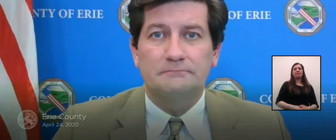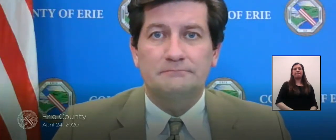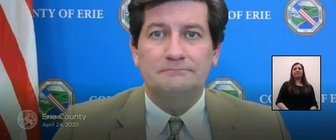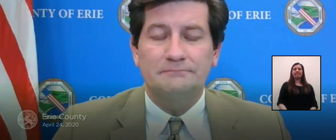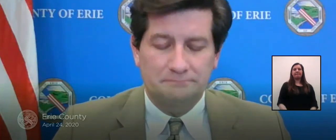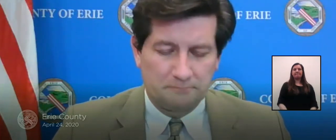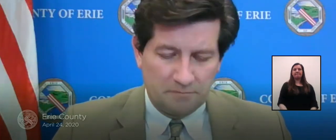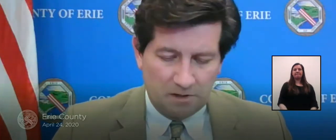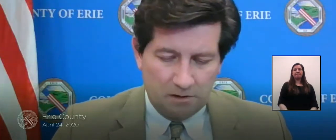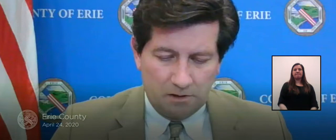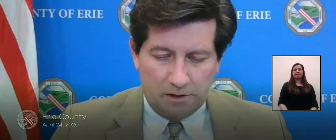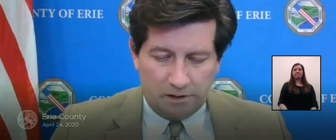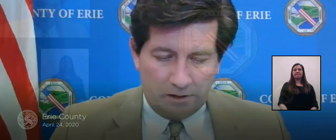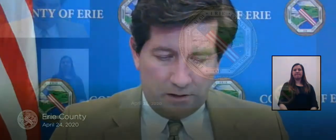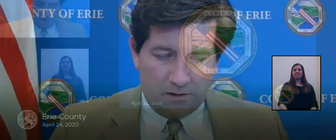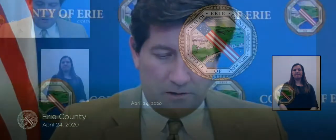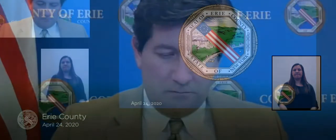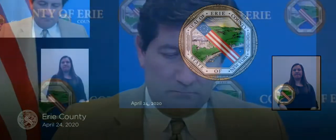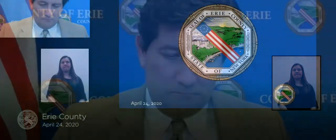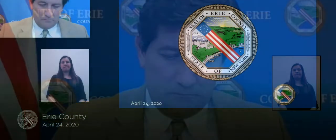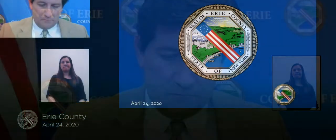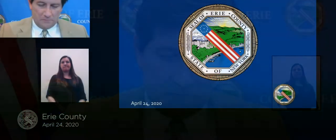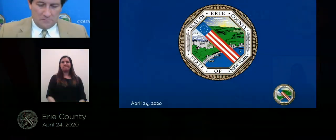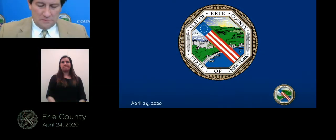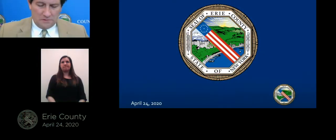Thank you. I